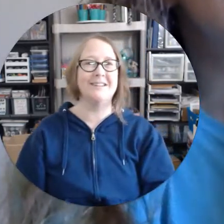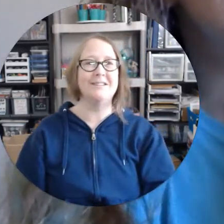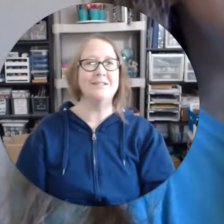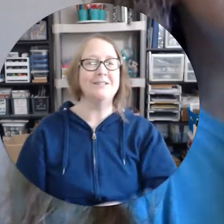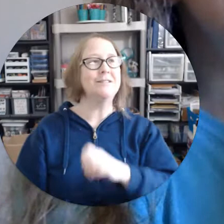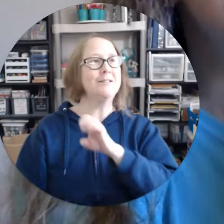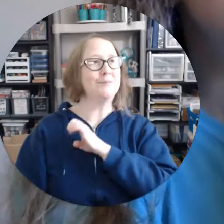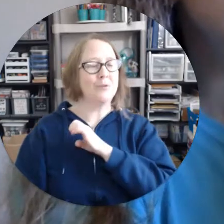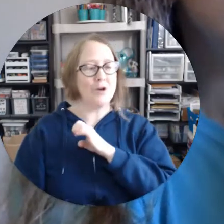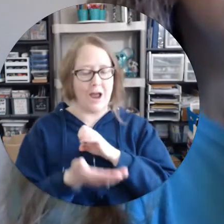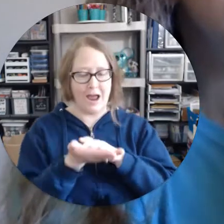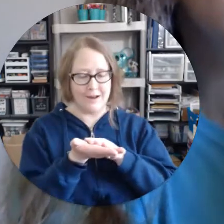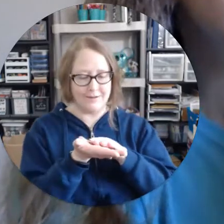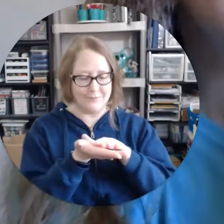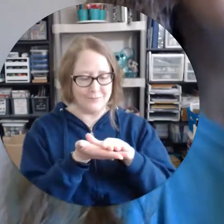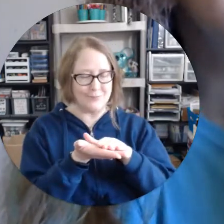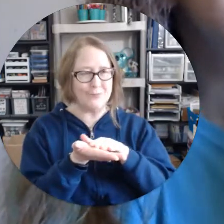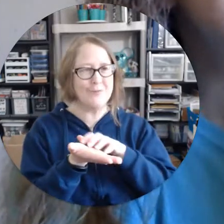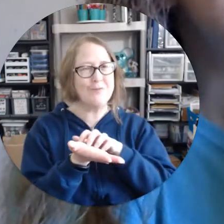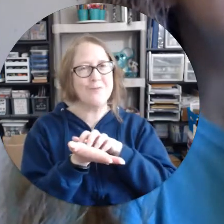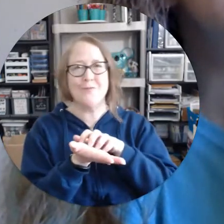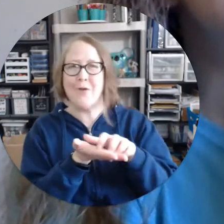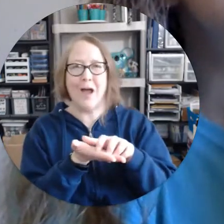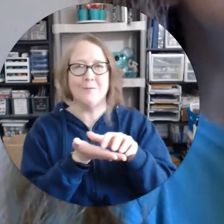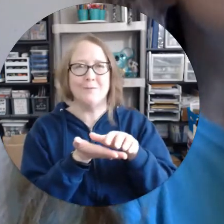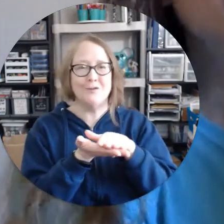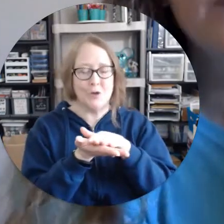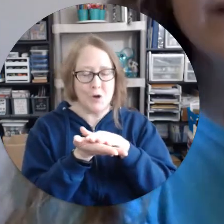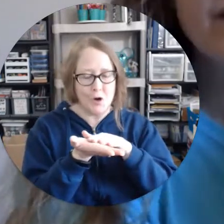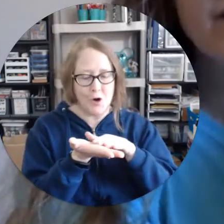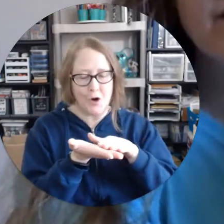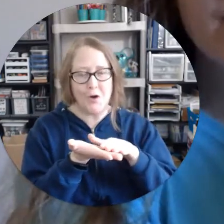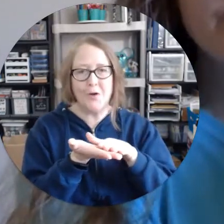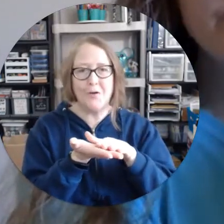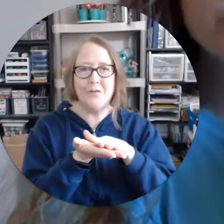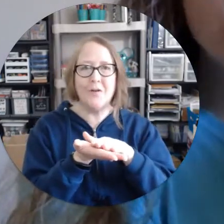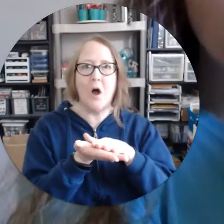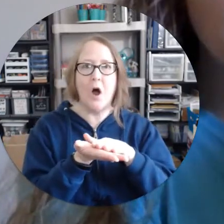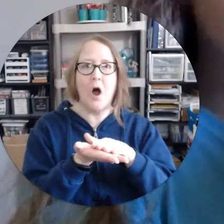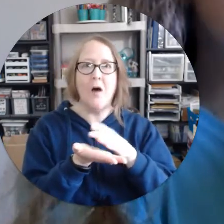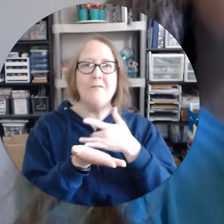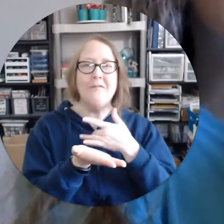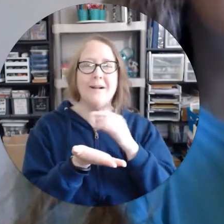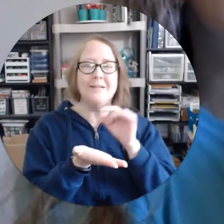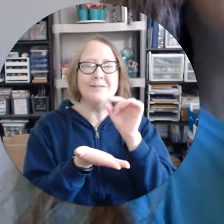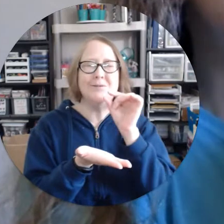Esperanza rubbed its rough surface and felt a twinkle of joy.